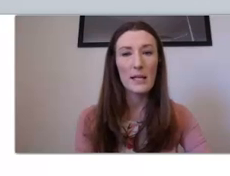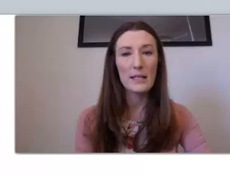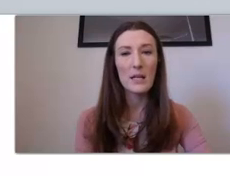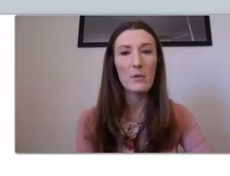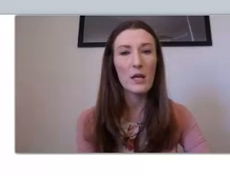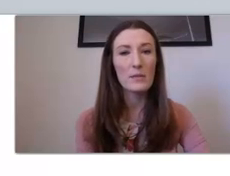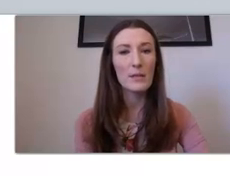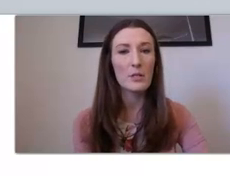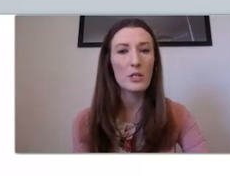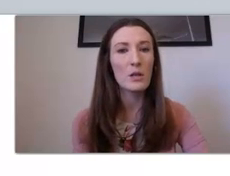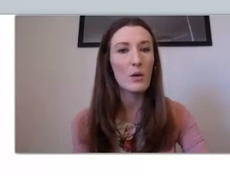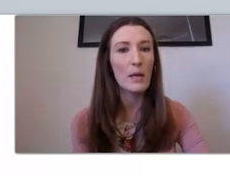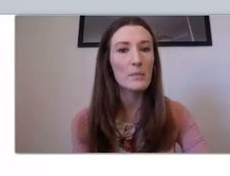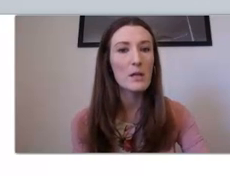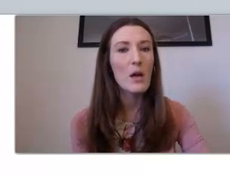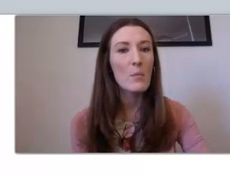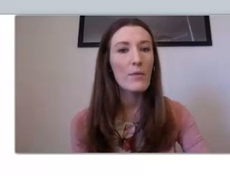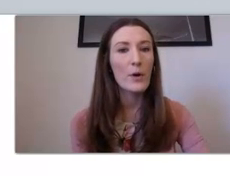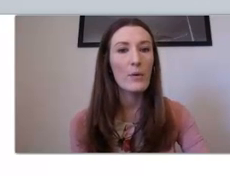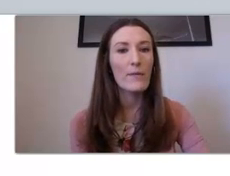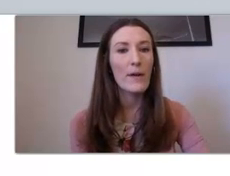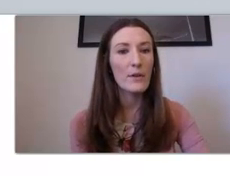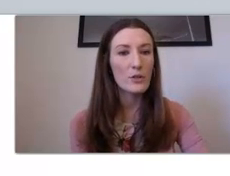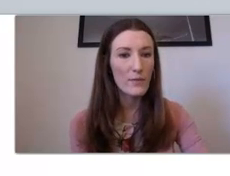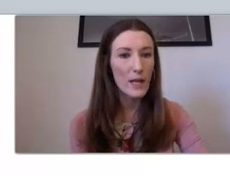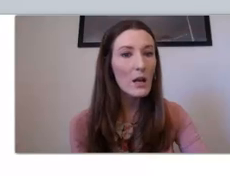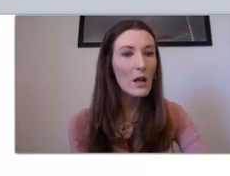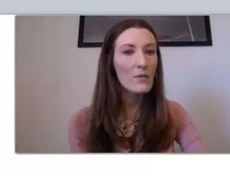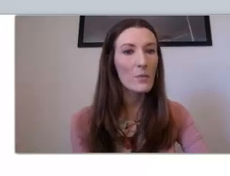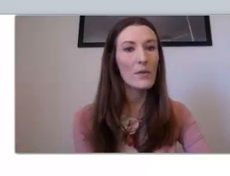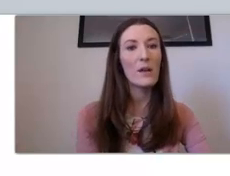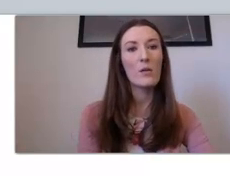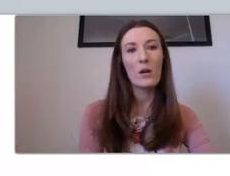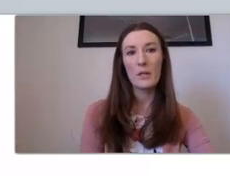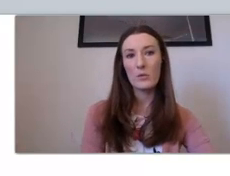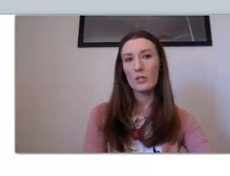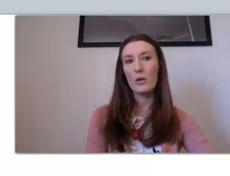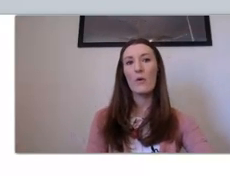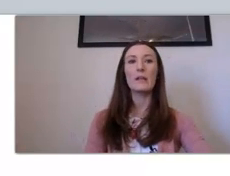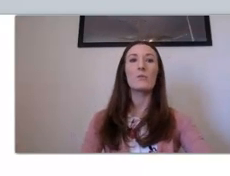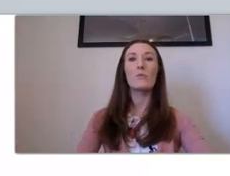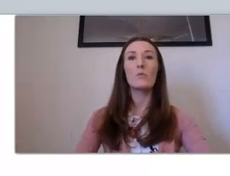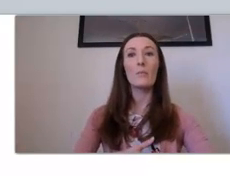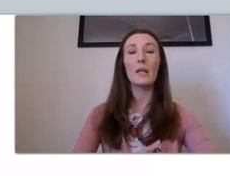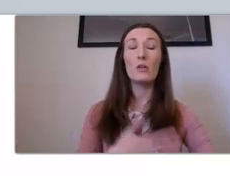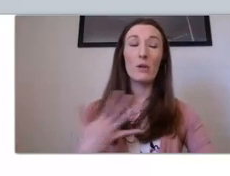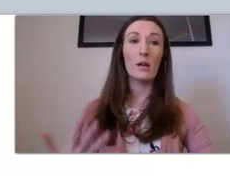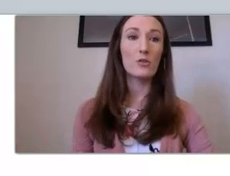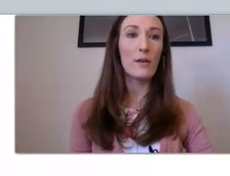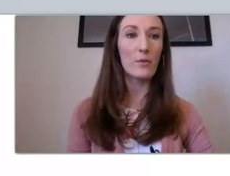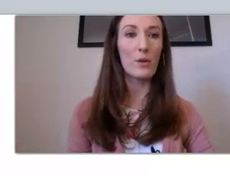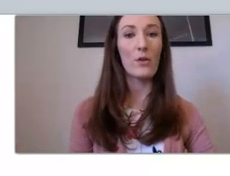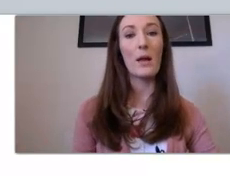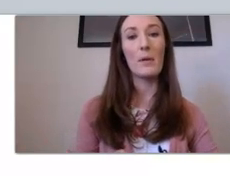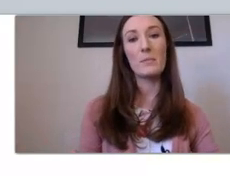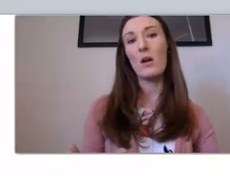do number 6. Dim your lights by switching to low beams before you are 500 feet from a vehicle coming towards you. Okay, so normally you cannot